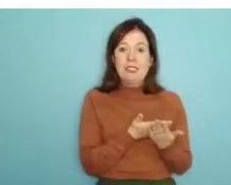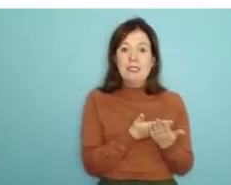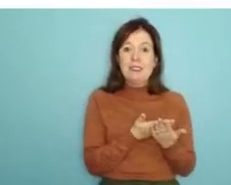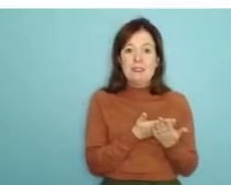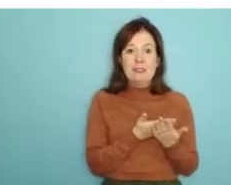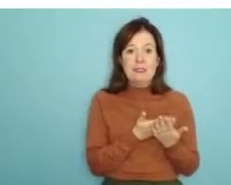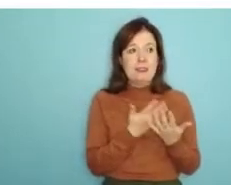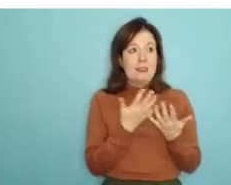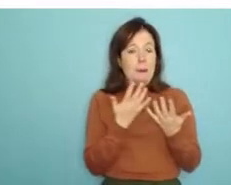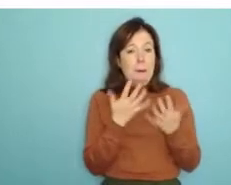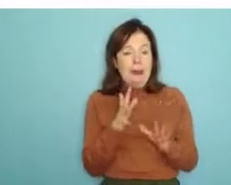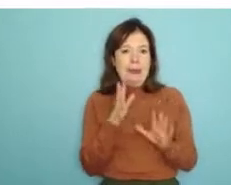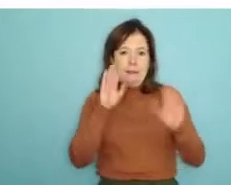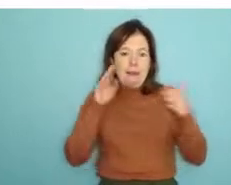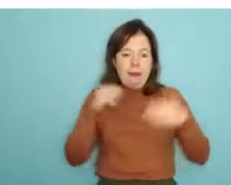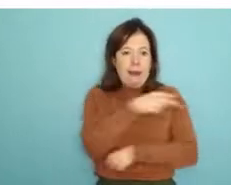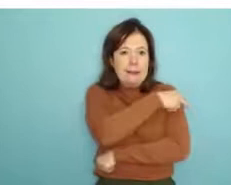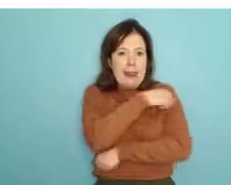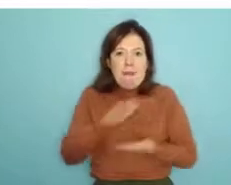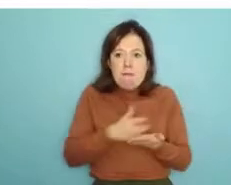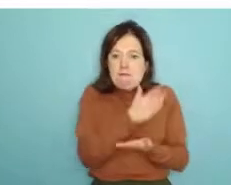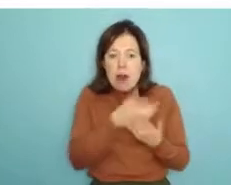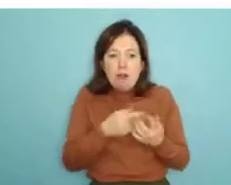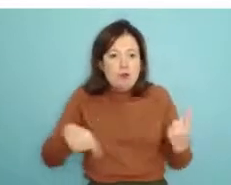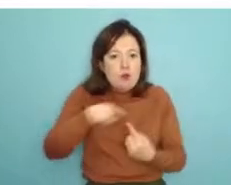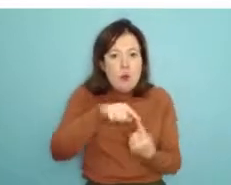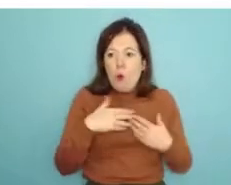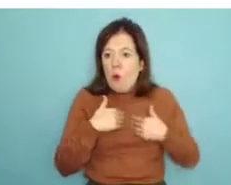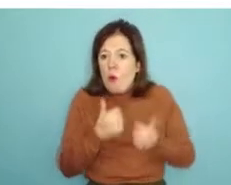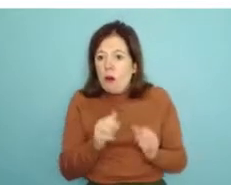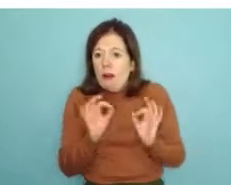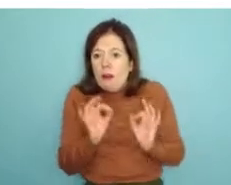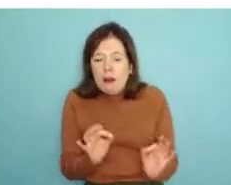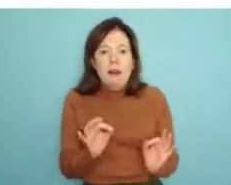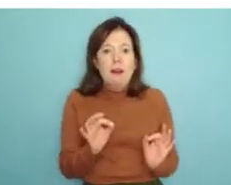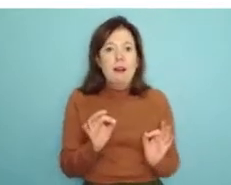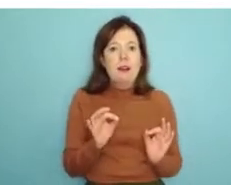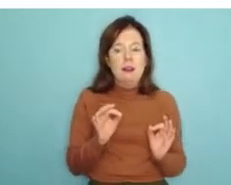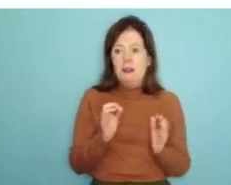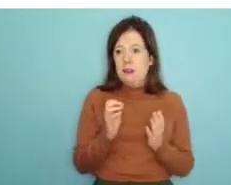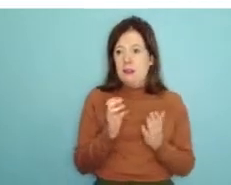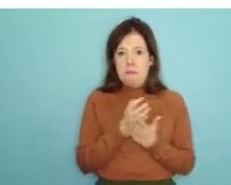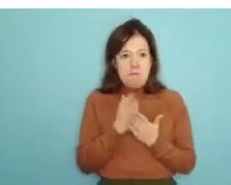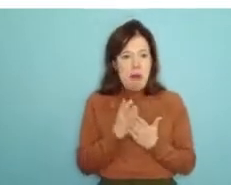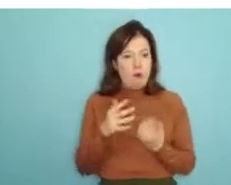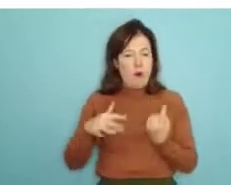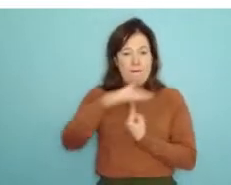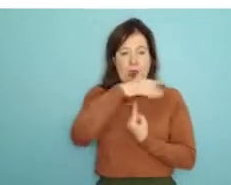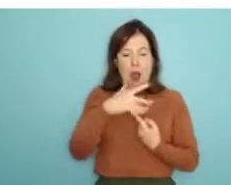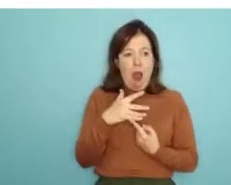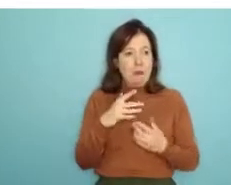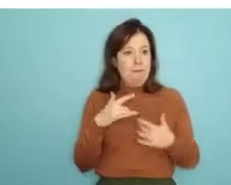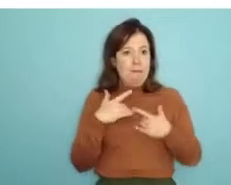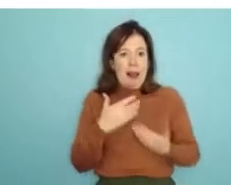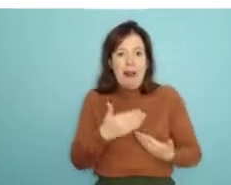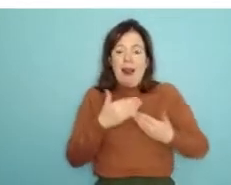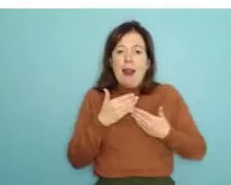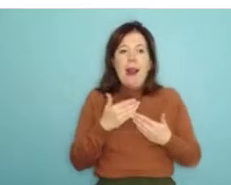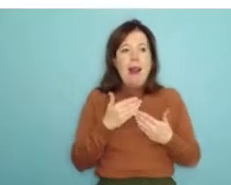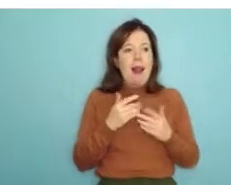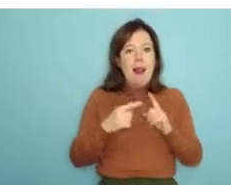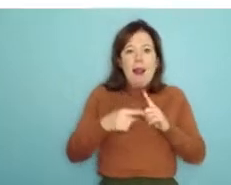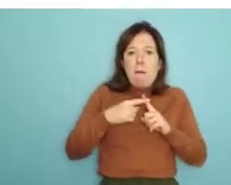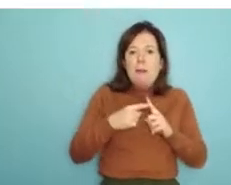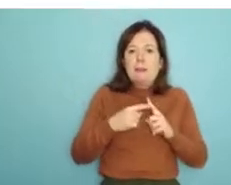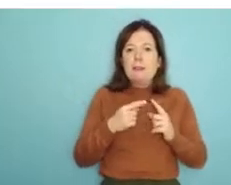staff wellbeing and improving the culture of the services that we work on and making them good places to work. That are psychologically